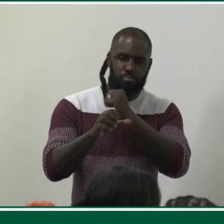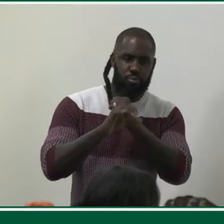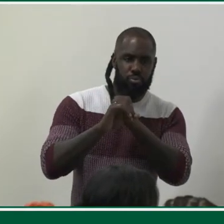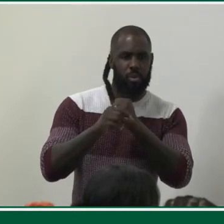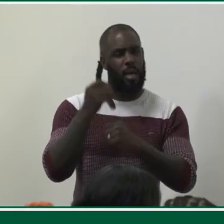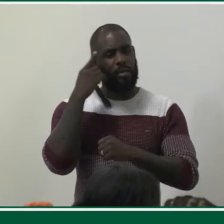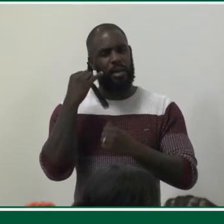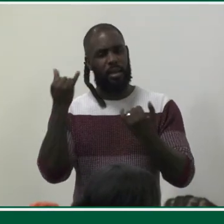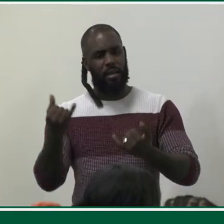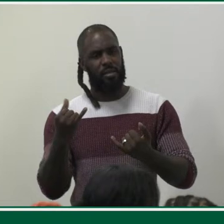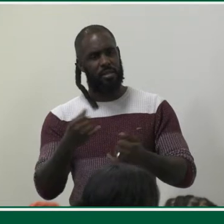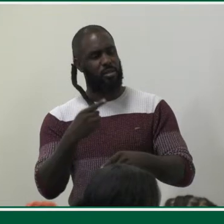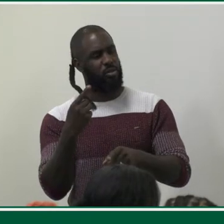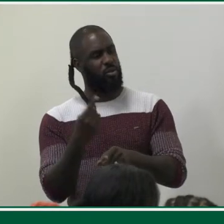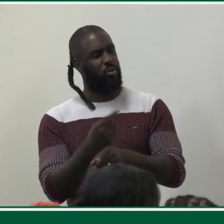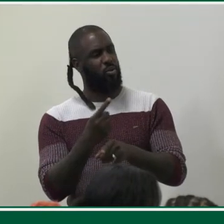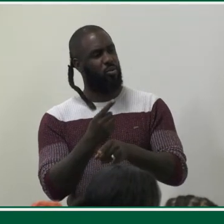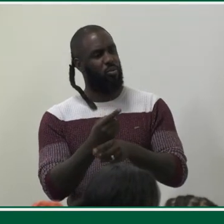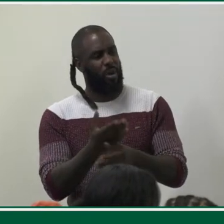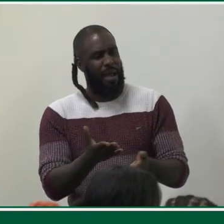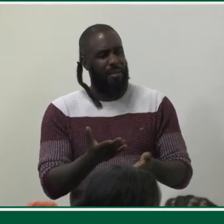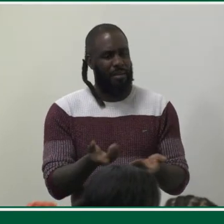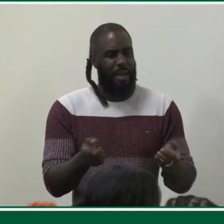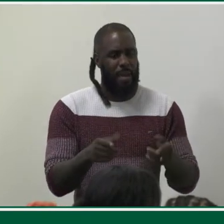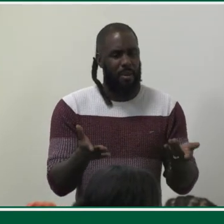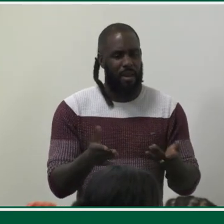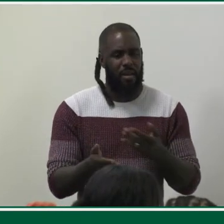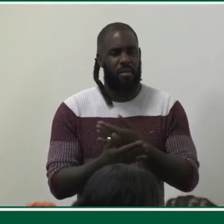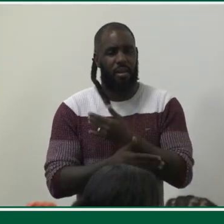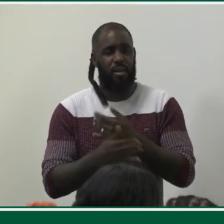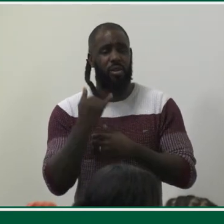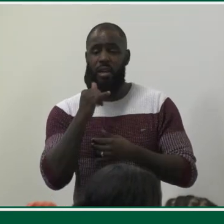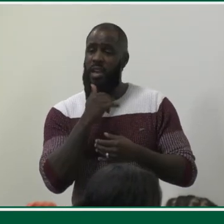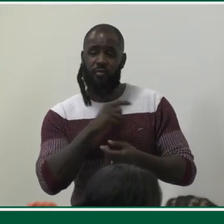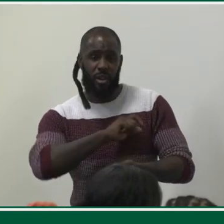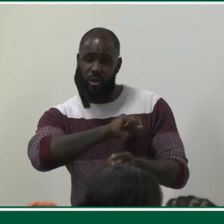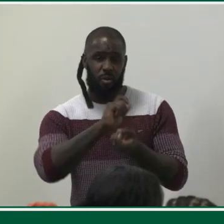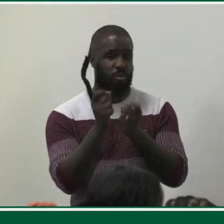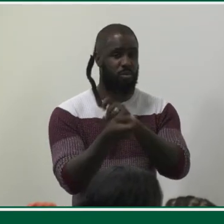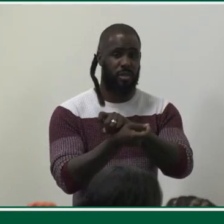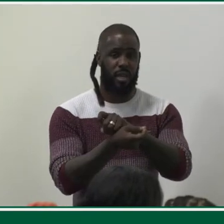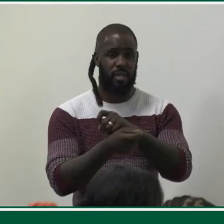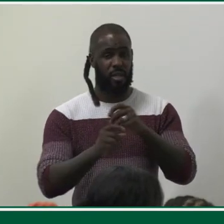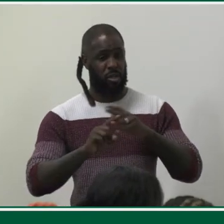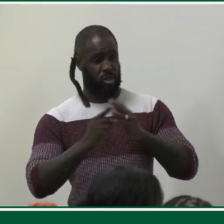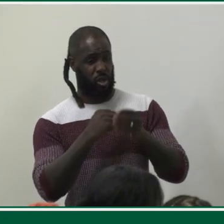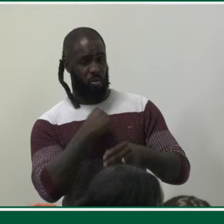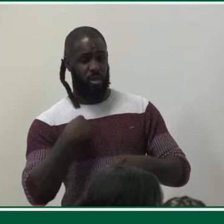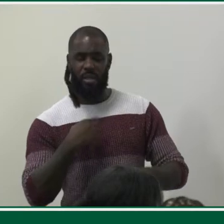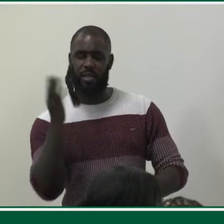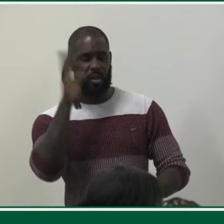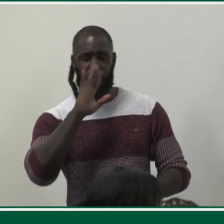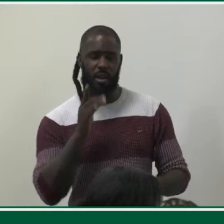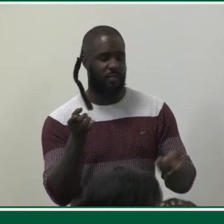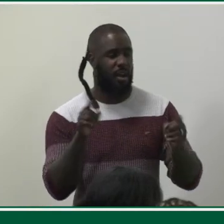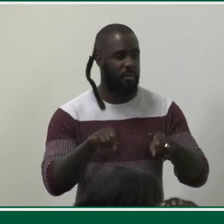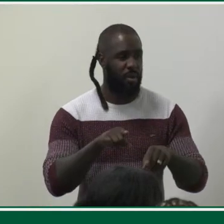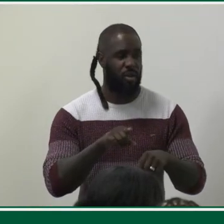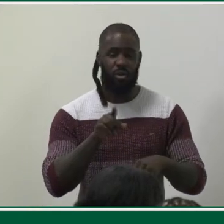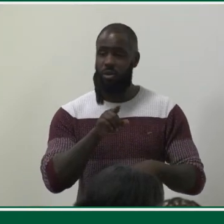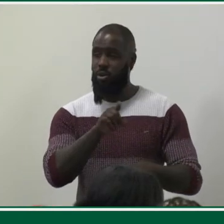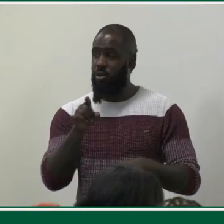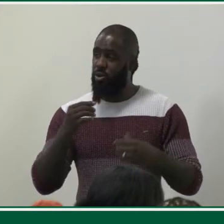right thing to do in this country. And if we don't start making changes, change is never going to happen. You've got our